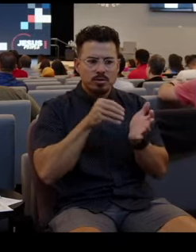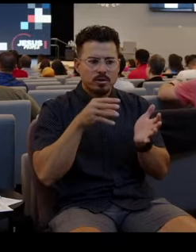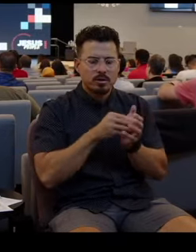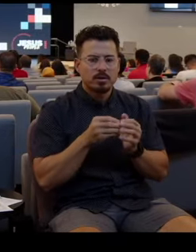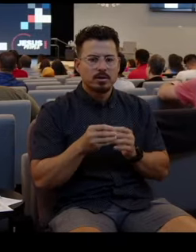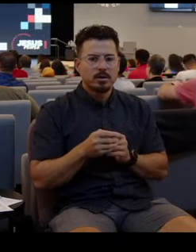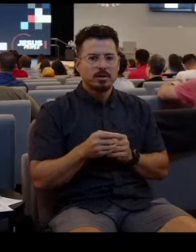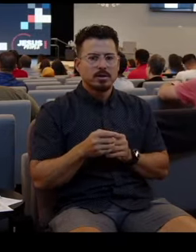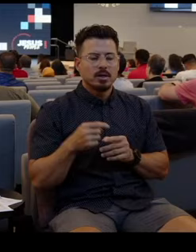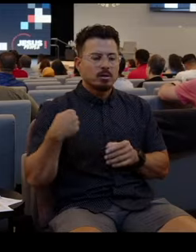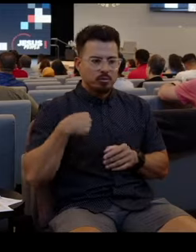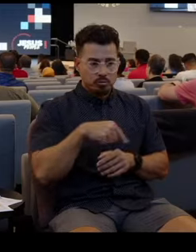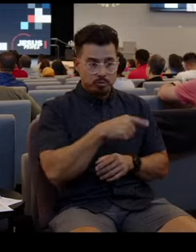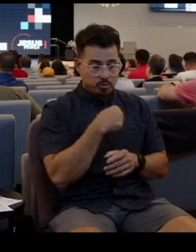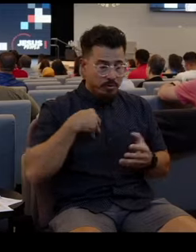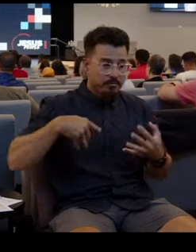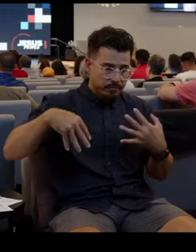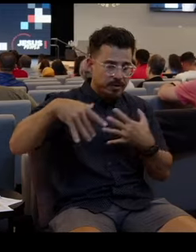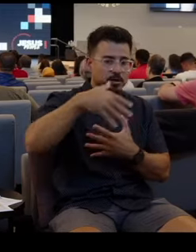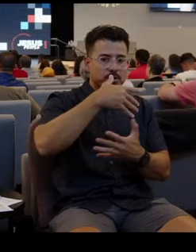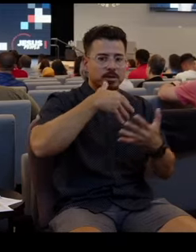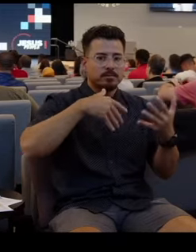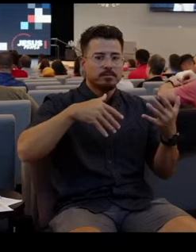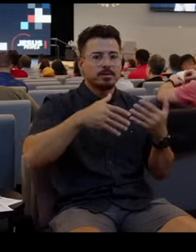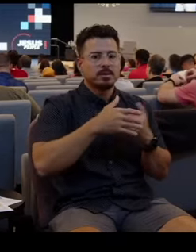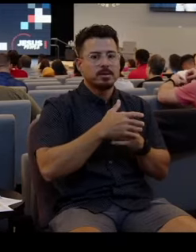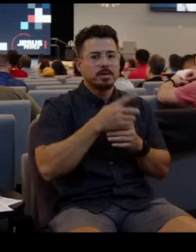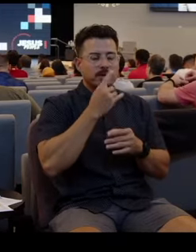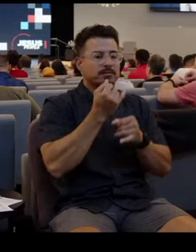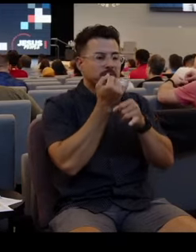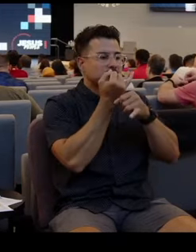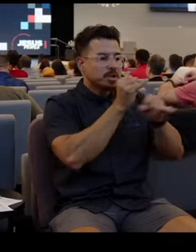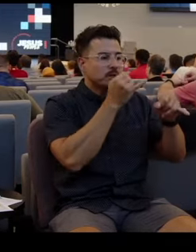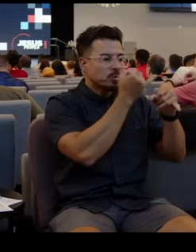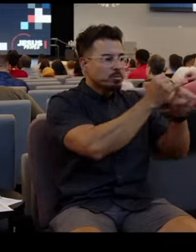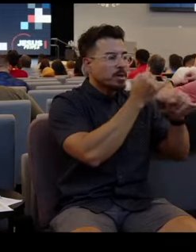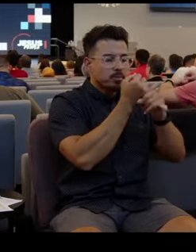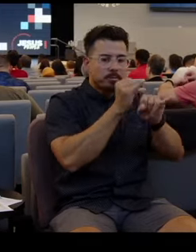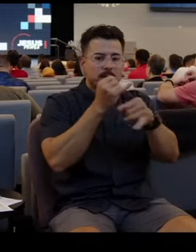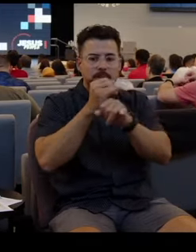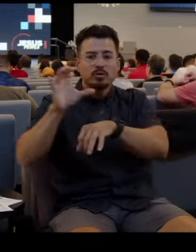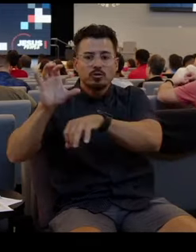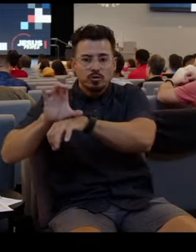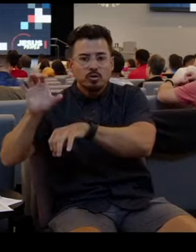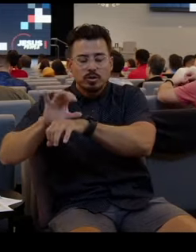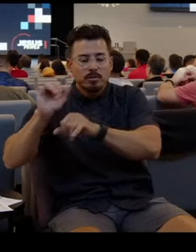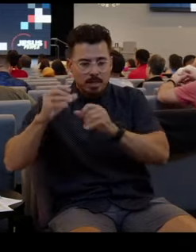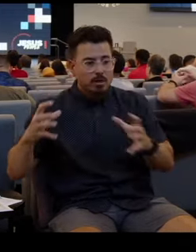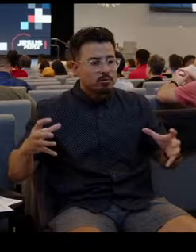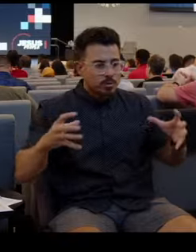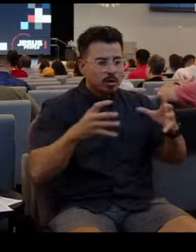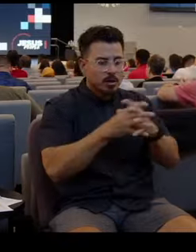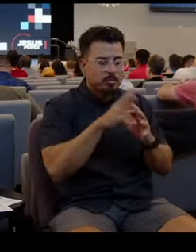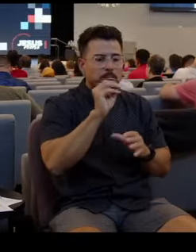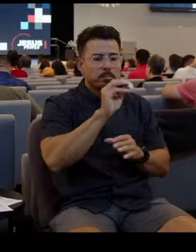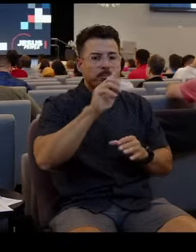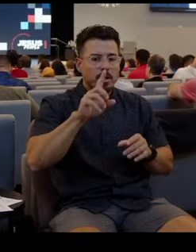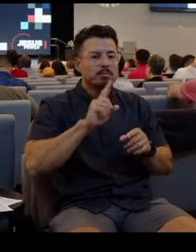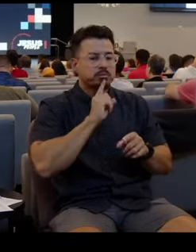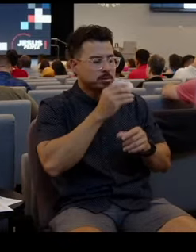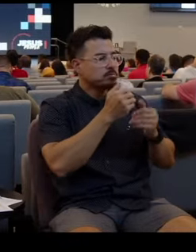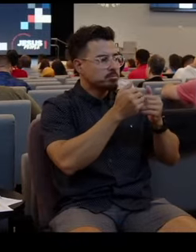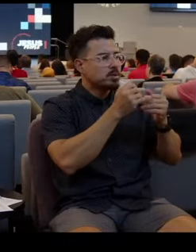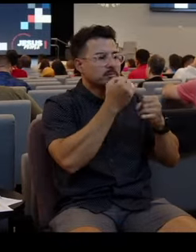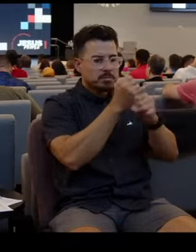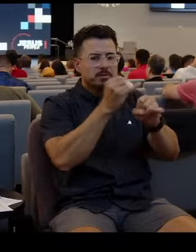He says we are a fellowship of independent congregations that are bound together by a bond, a vision